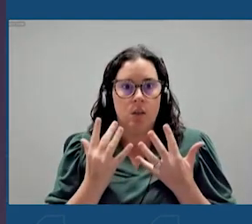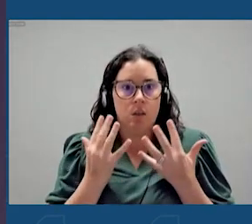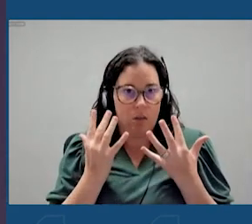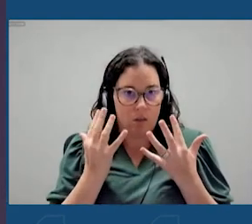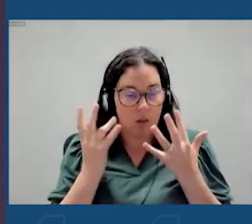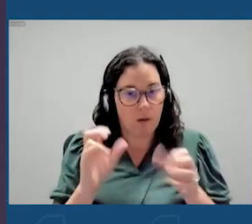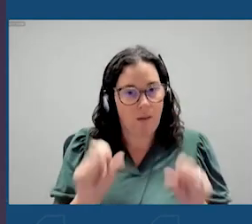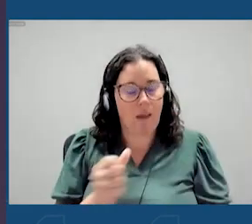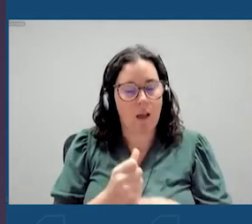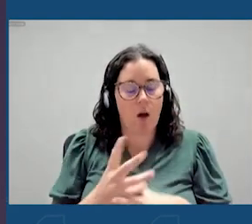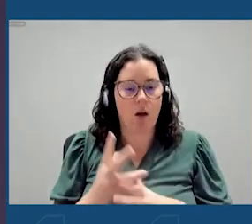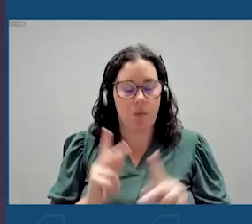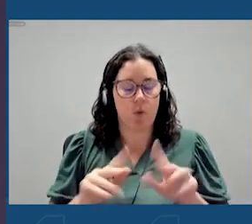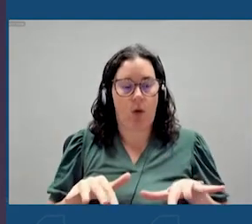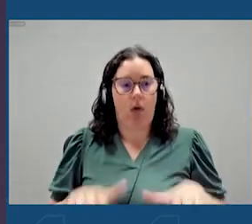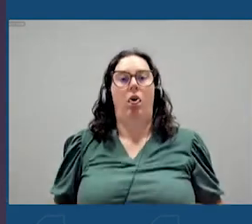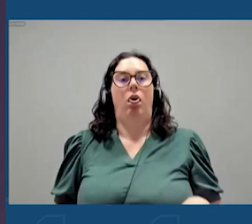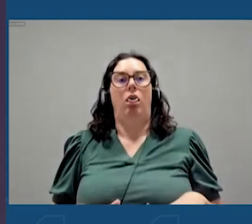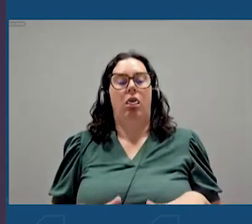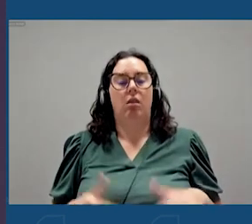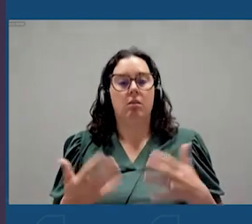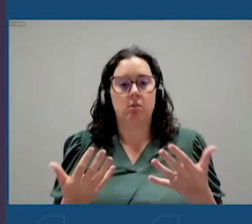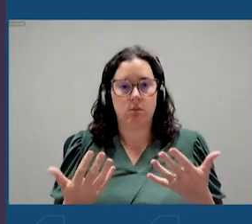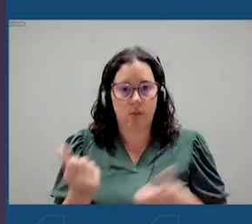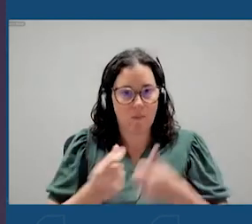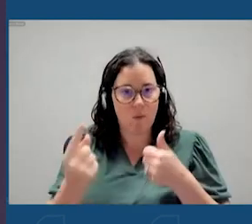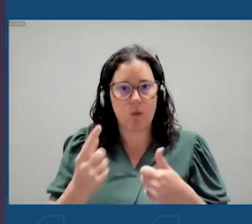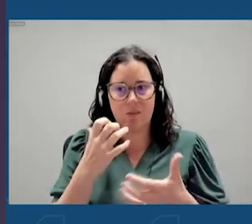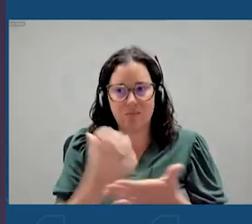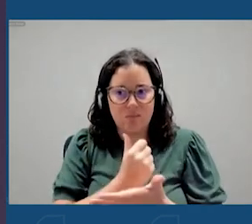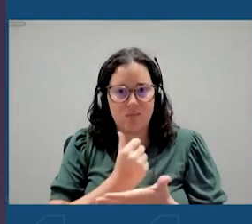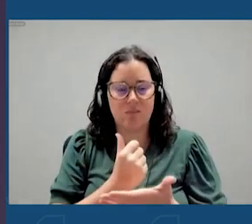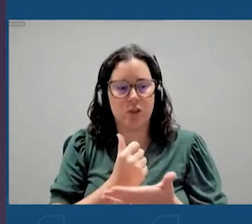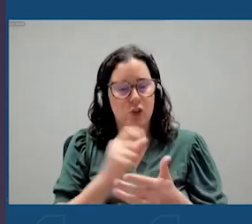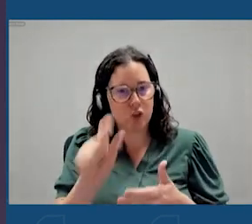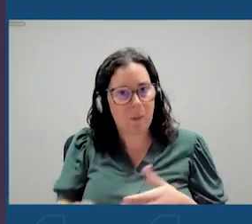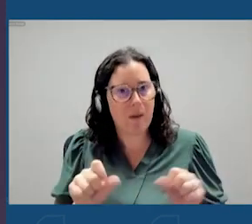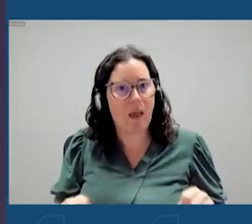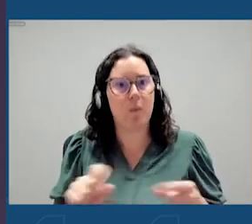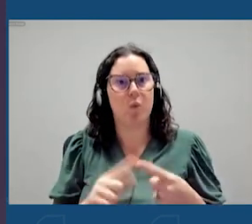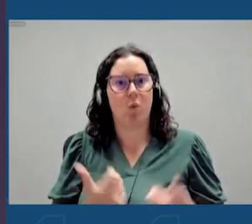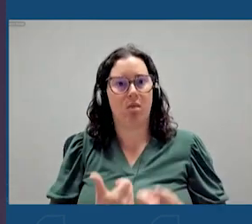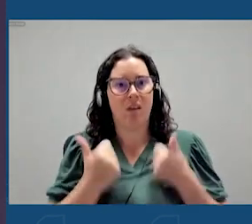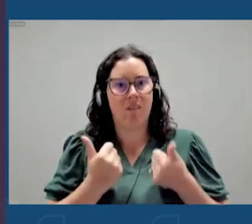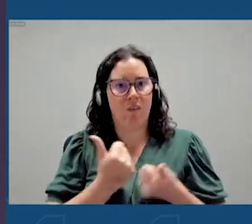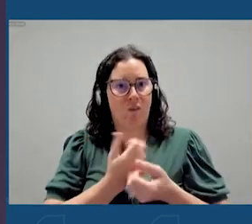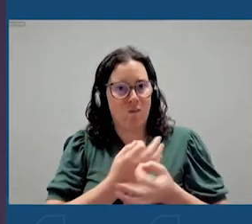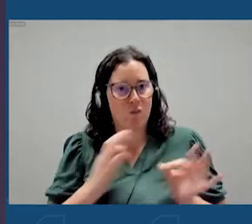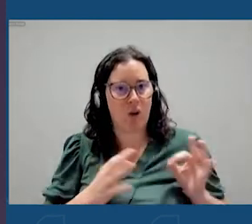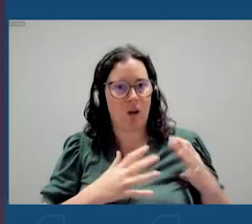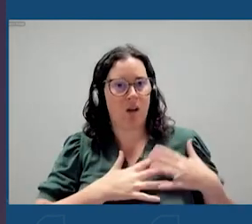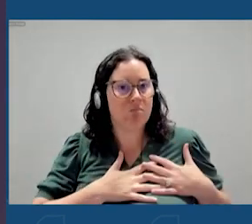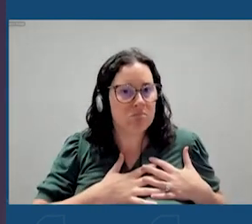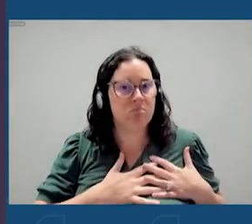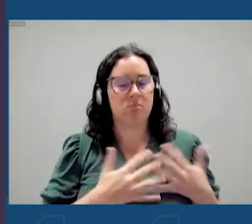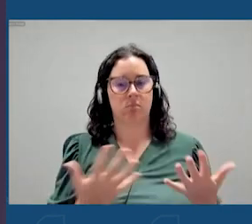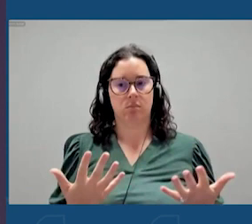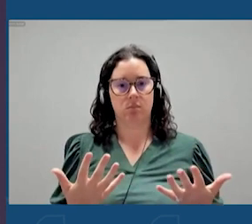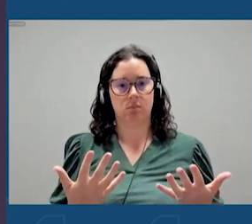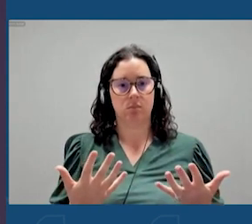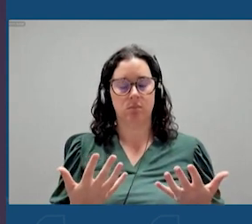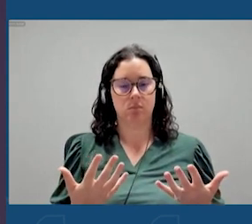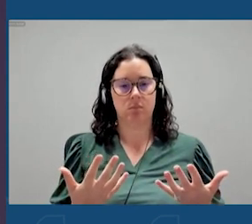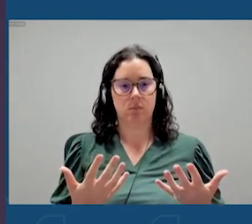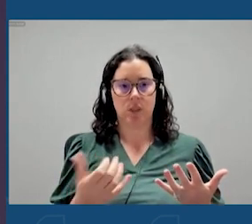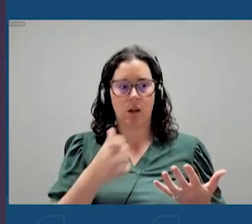Everyone deserves to live with a free heart, not paralyzed by a fear that someone else out there